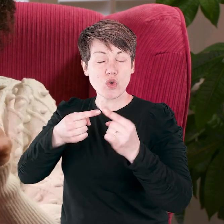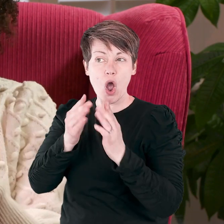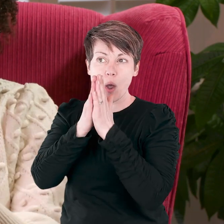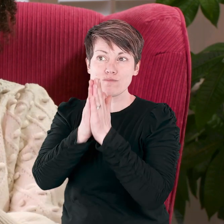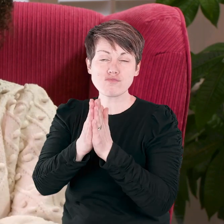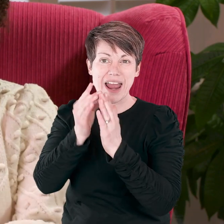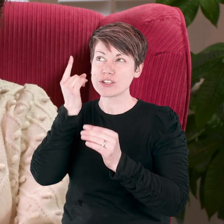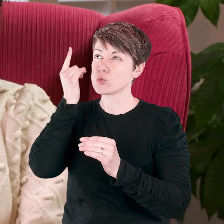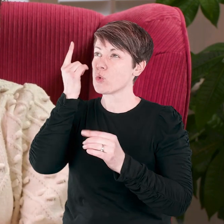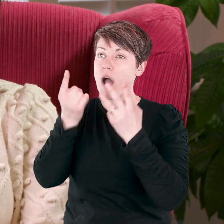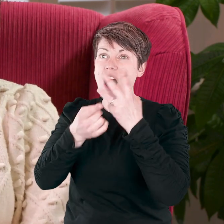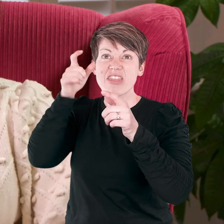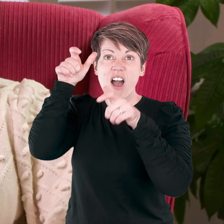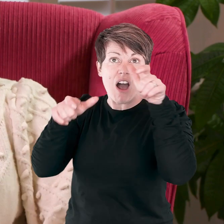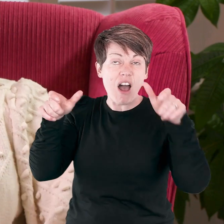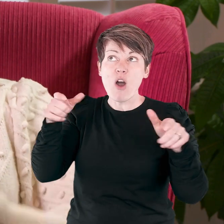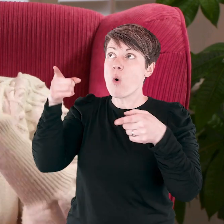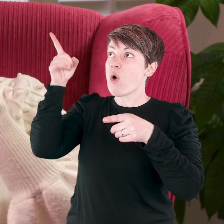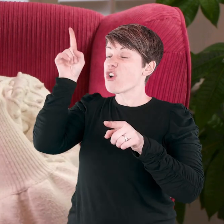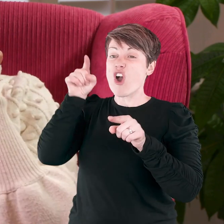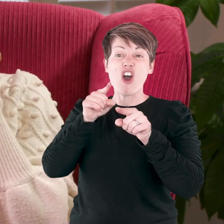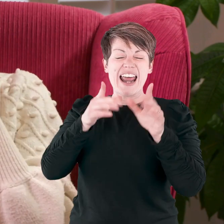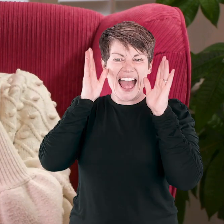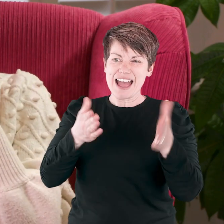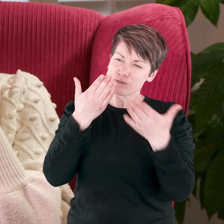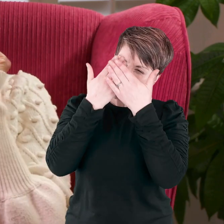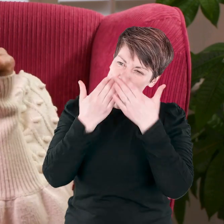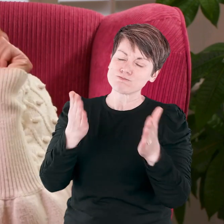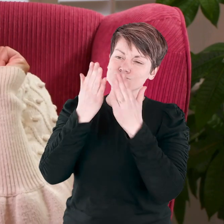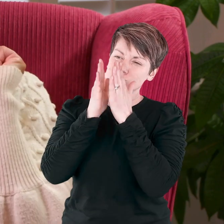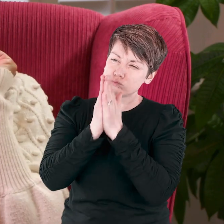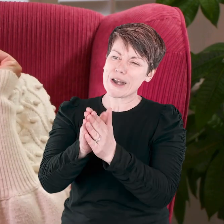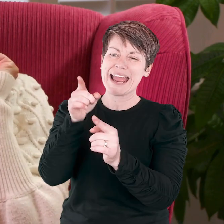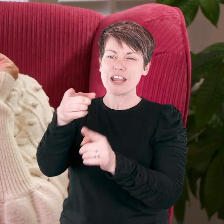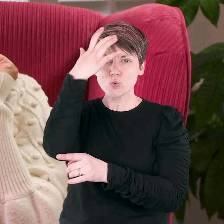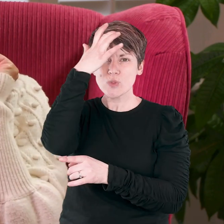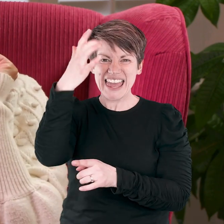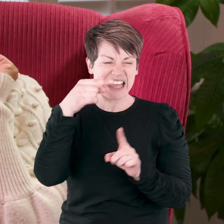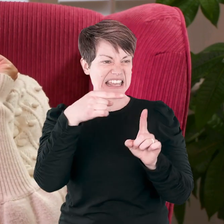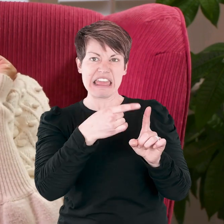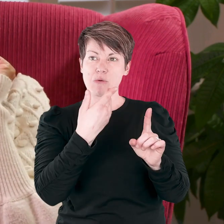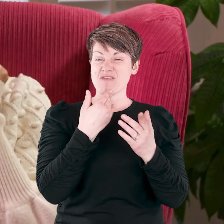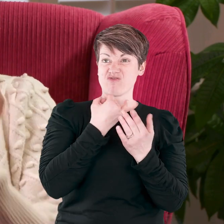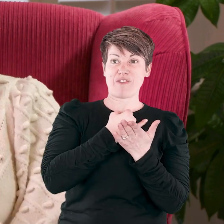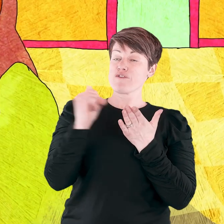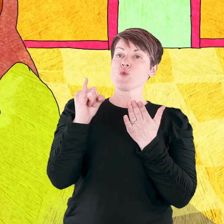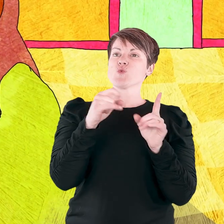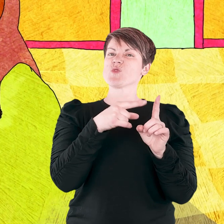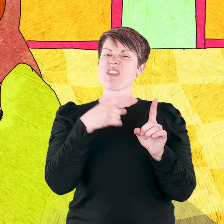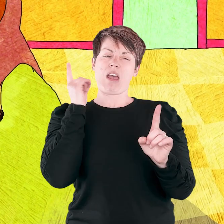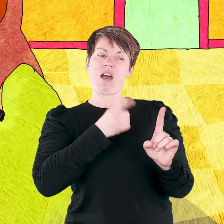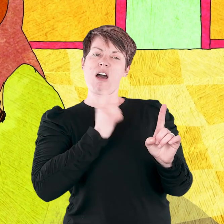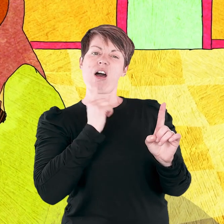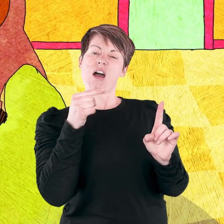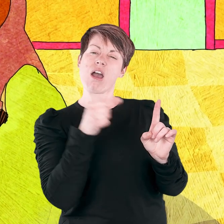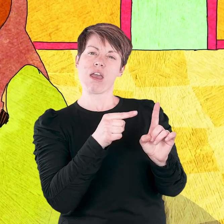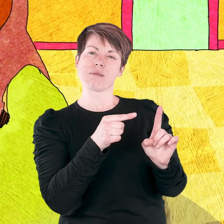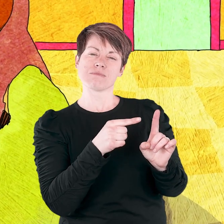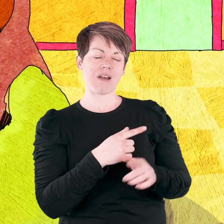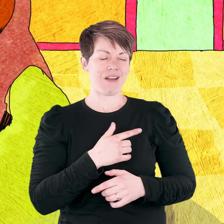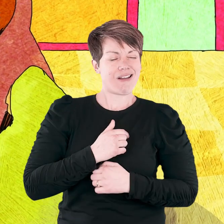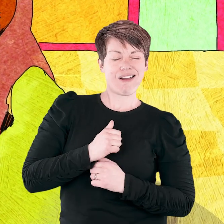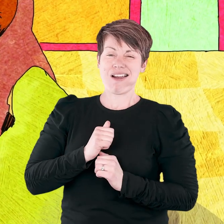anyone except to the king. Daniel won't obey this law and he will be punished. They were pleased with